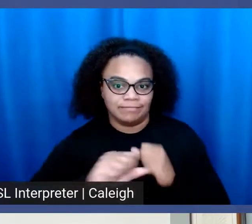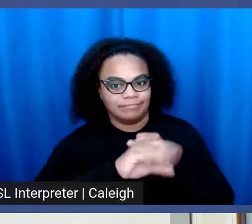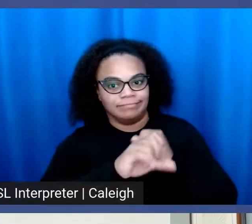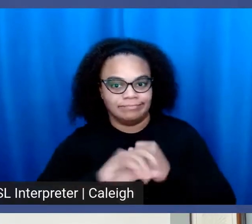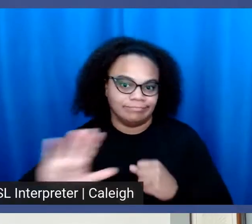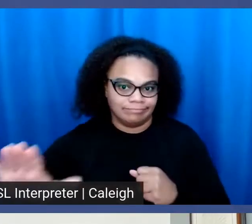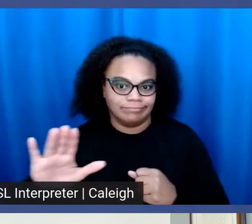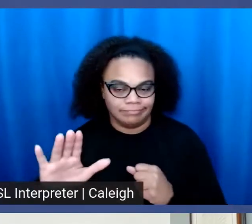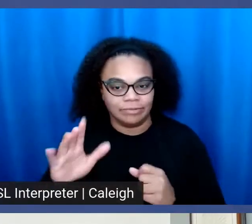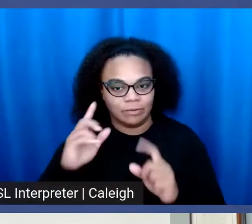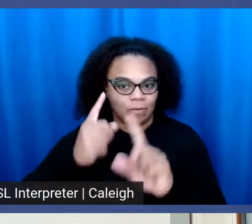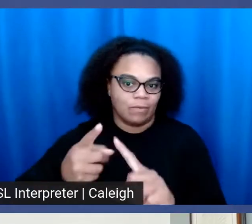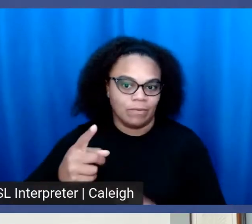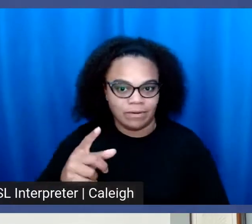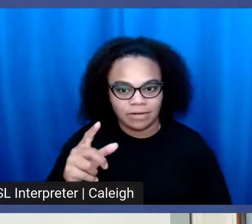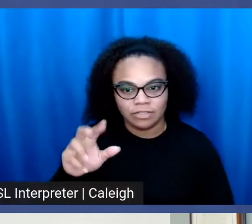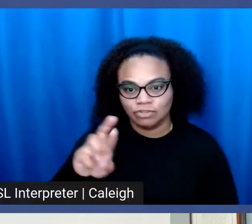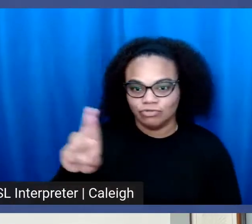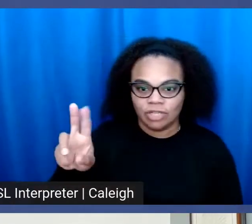Whew.